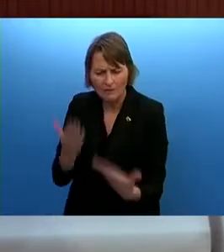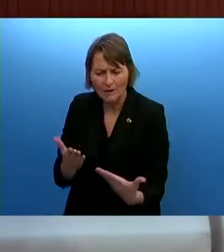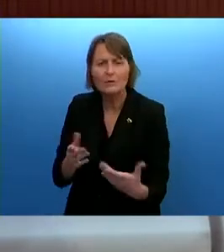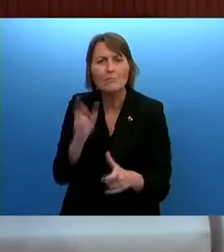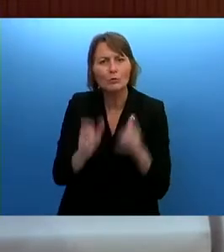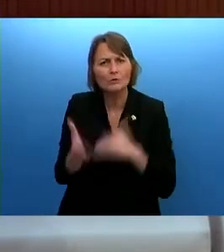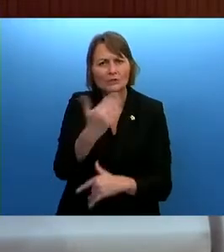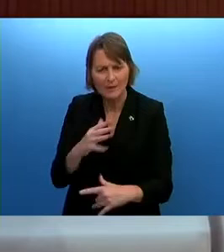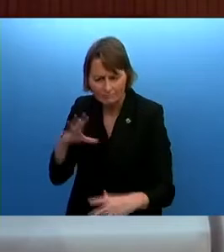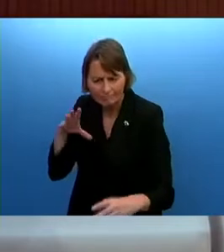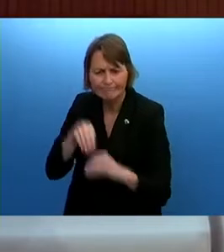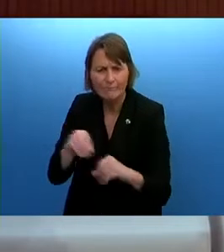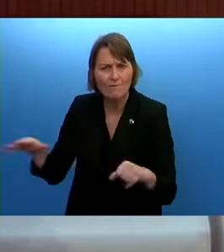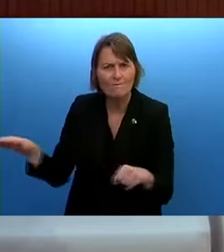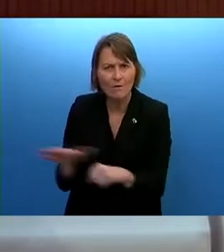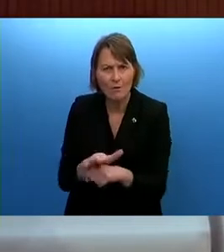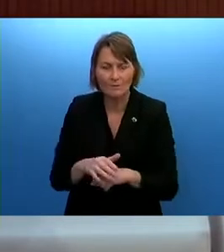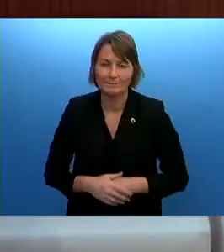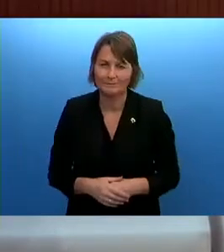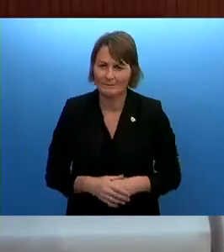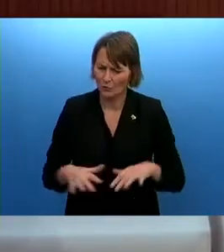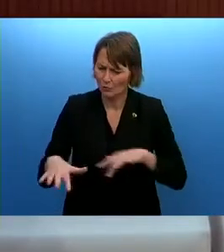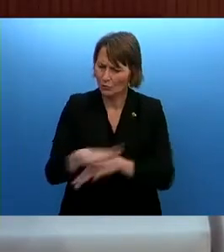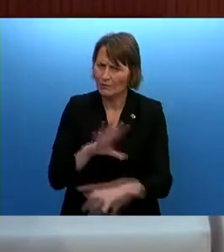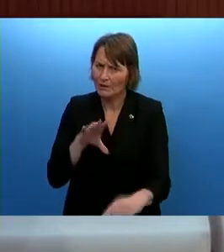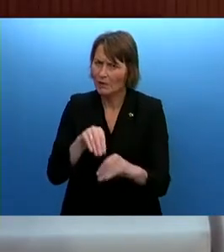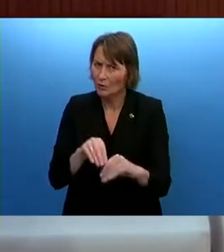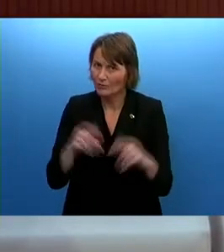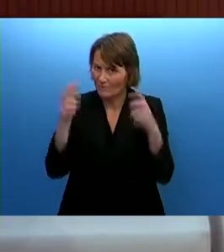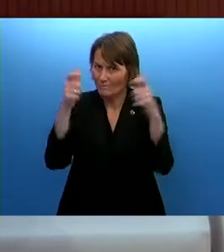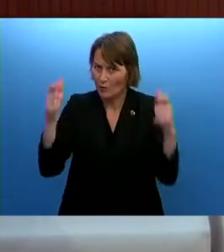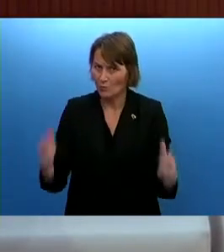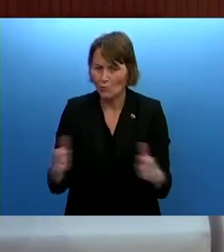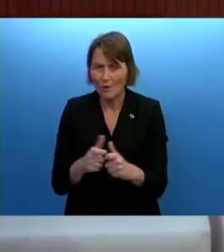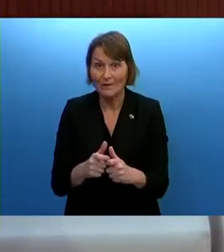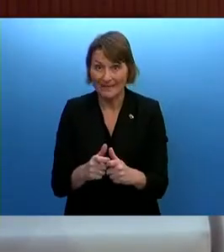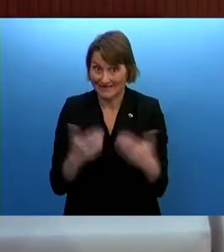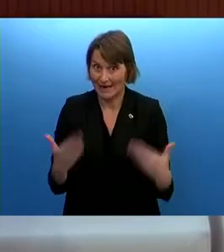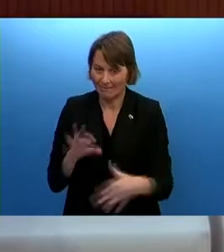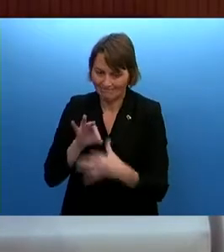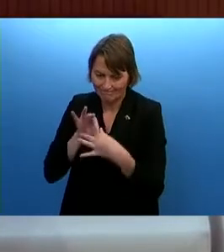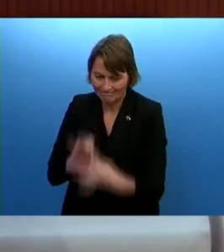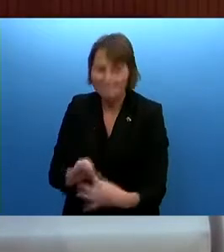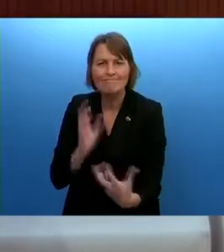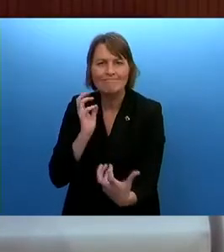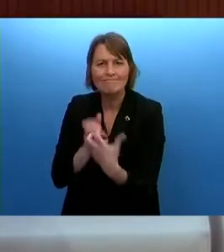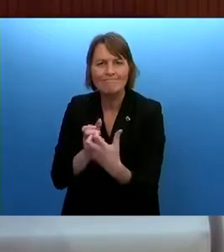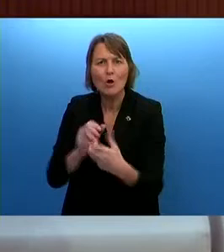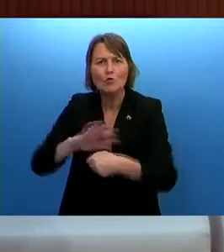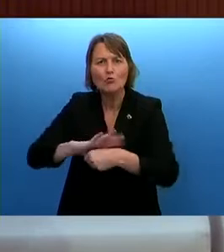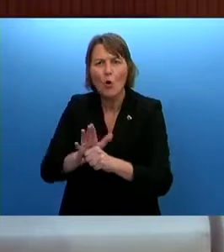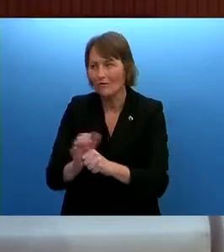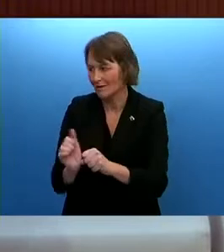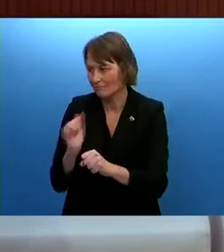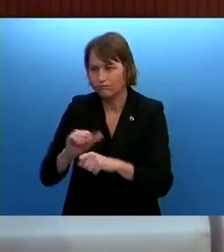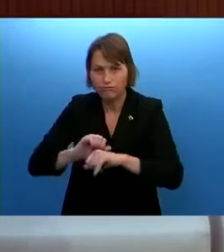disabilities. The framework of community inclusion is also a timely response to the COVID-19 pandemic and the impact that it has had